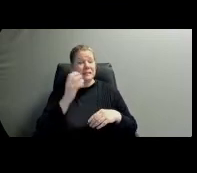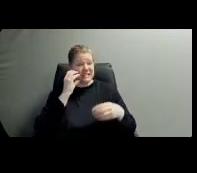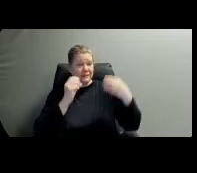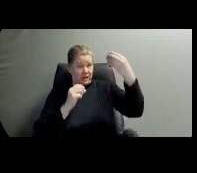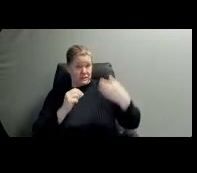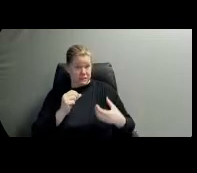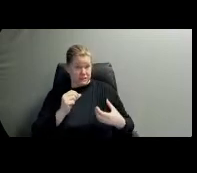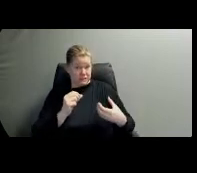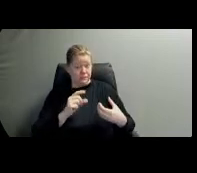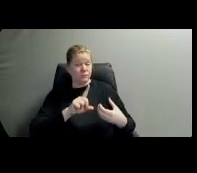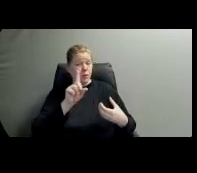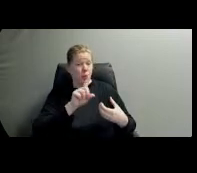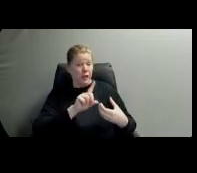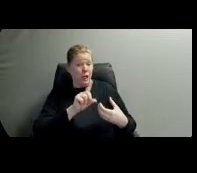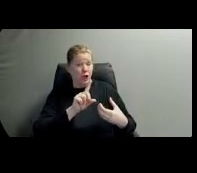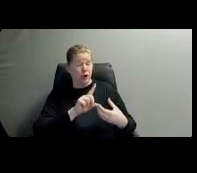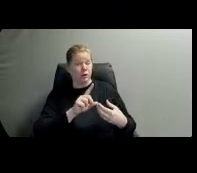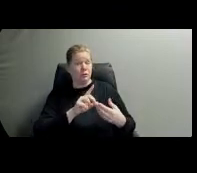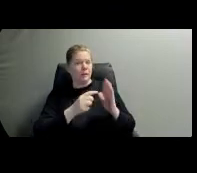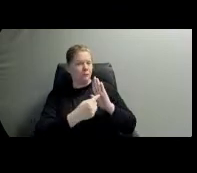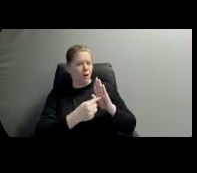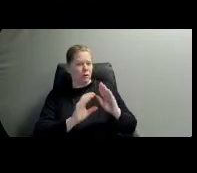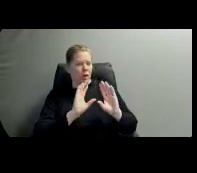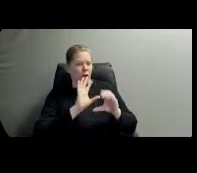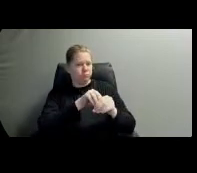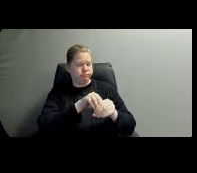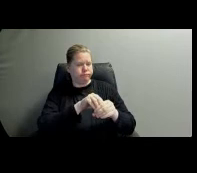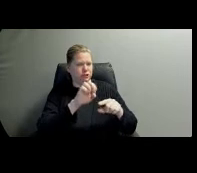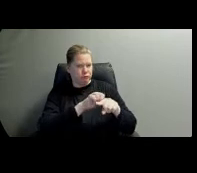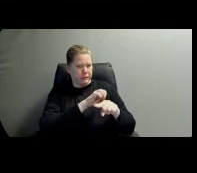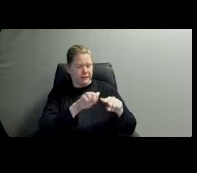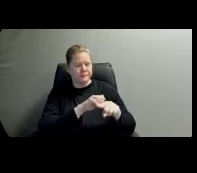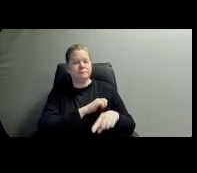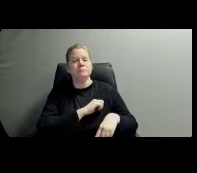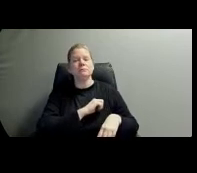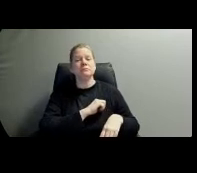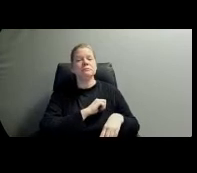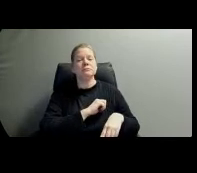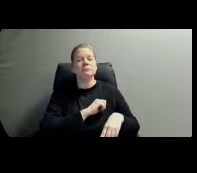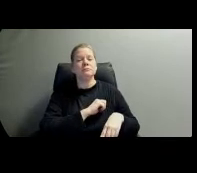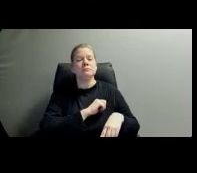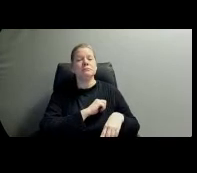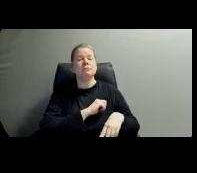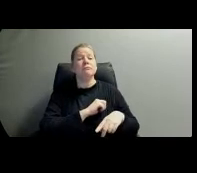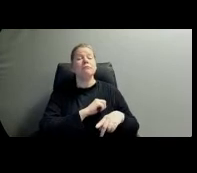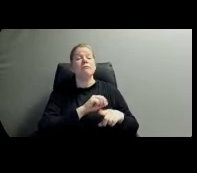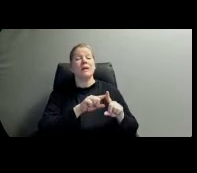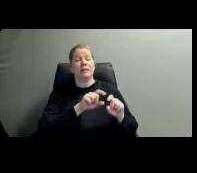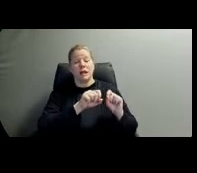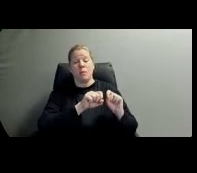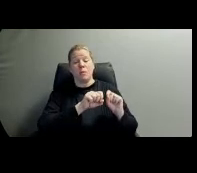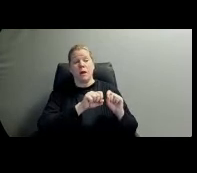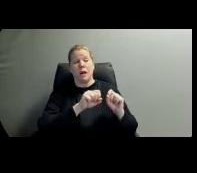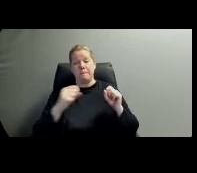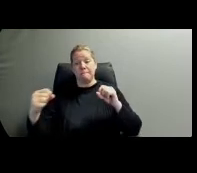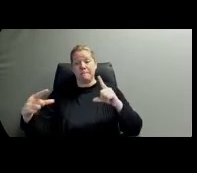being trained, and all the individual models that are trained are going to be encrypted. So the only